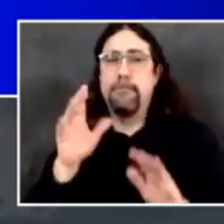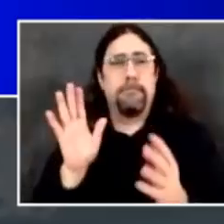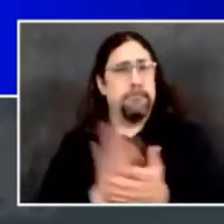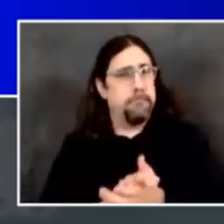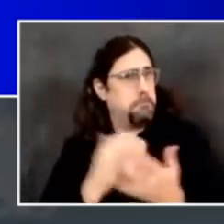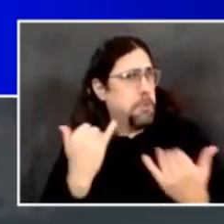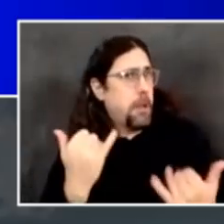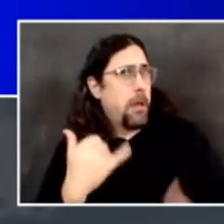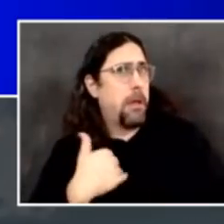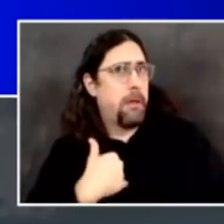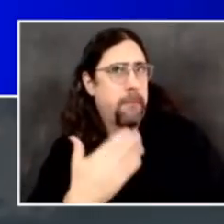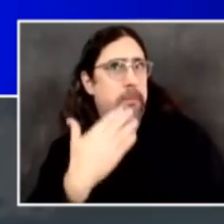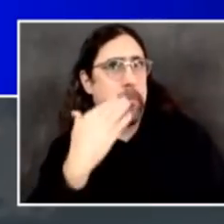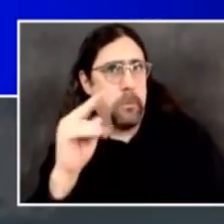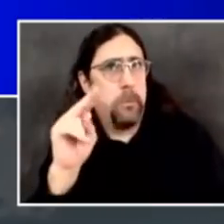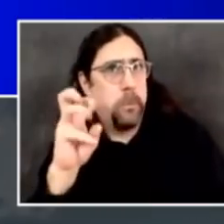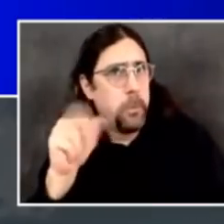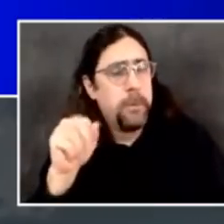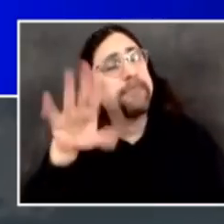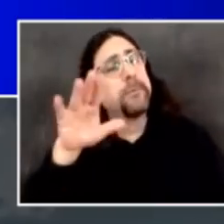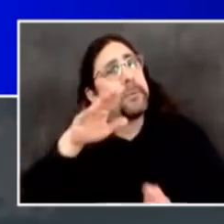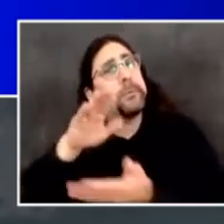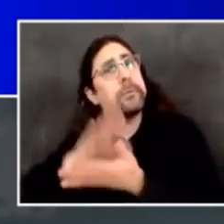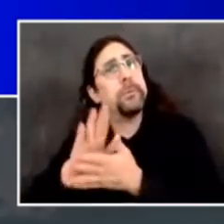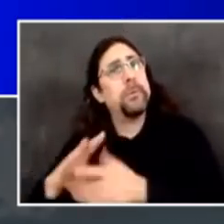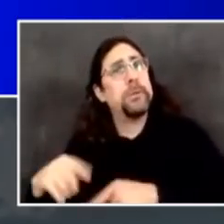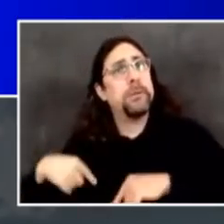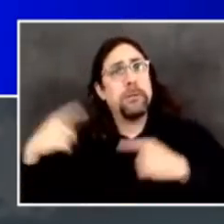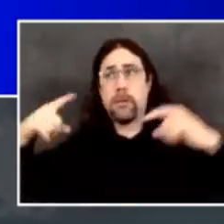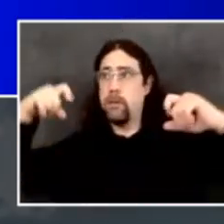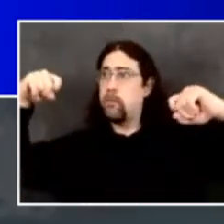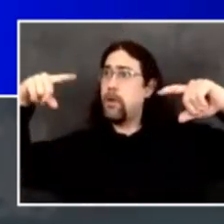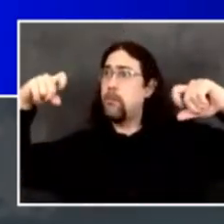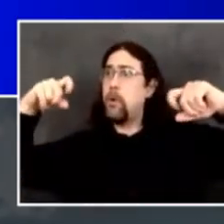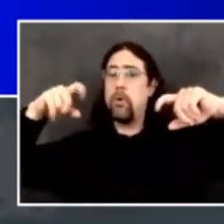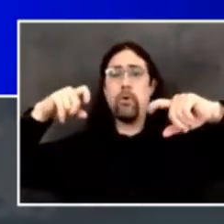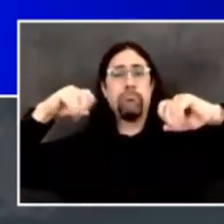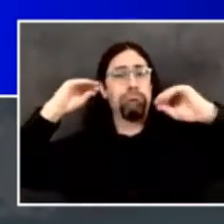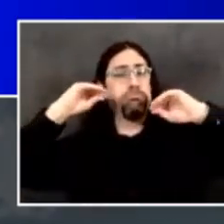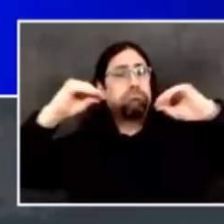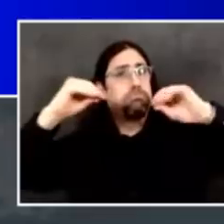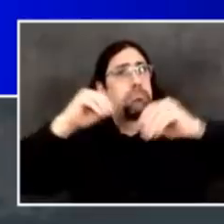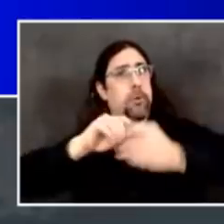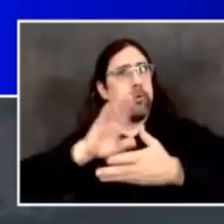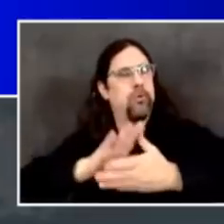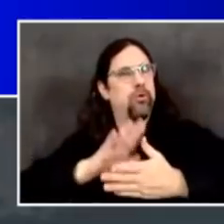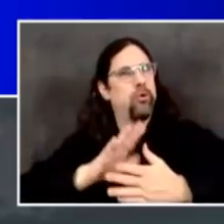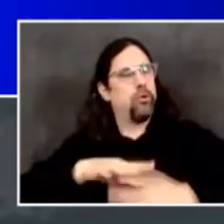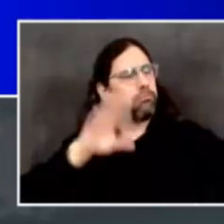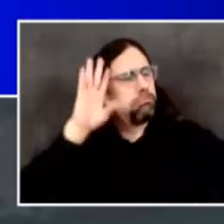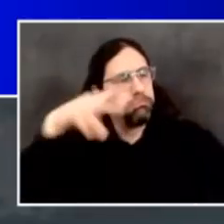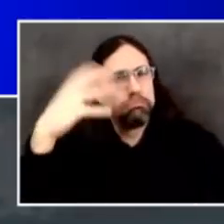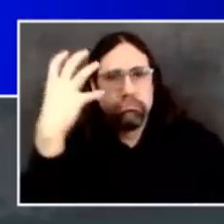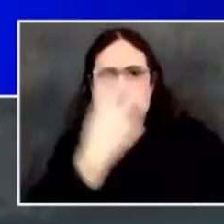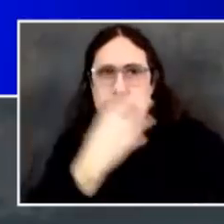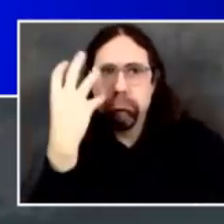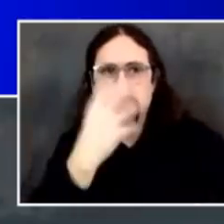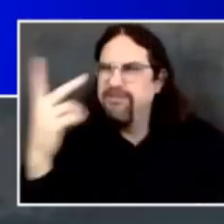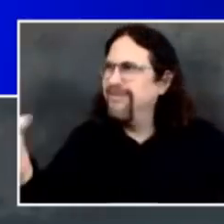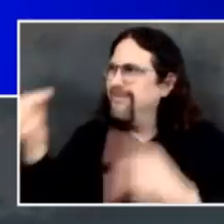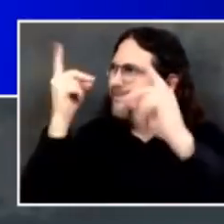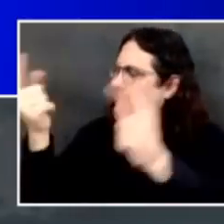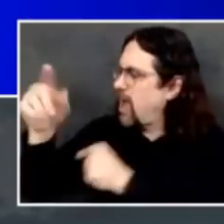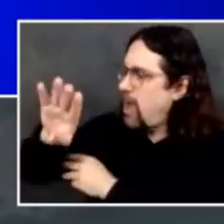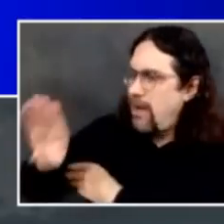entirely experimental, trying to build something out for 1.1 million kids in a matter of days, it's really been a good news story,